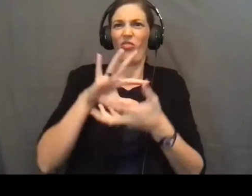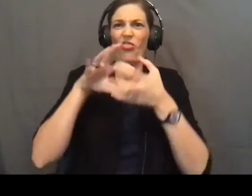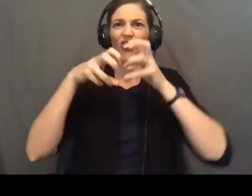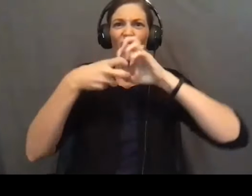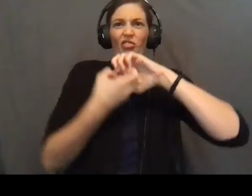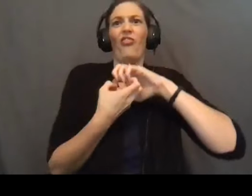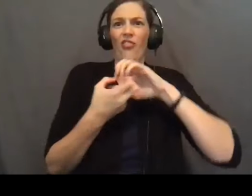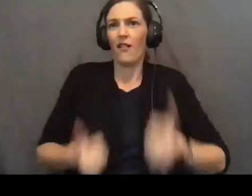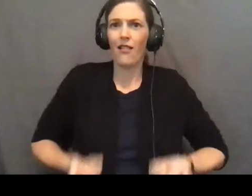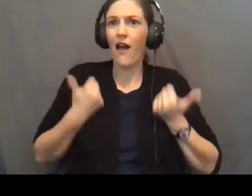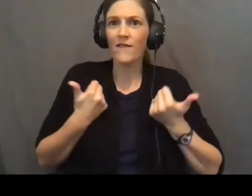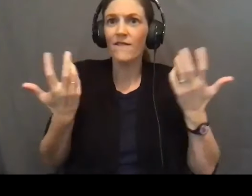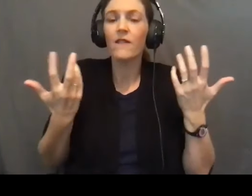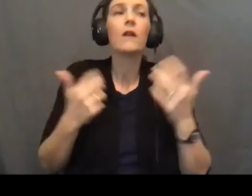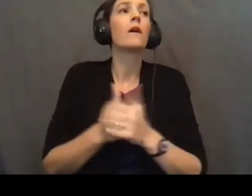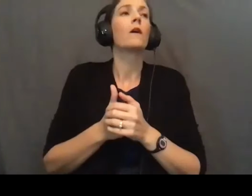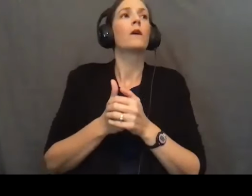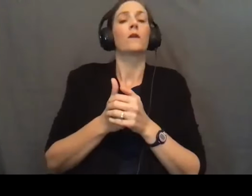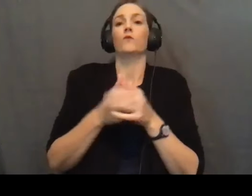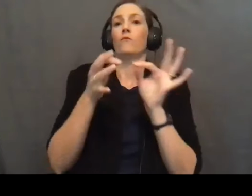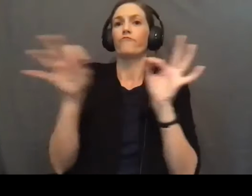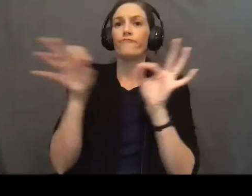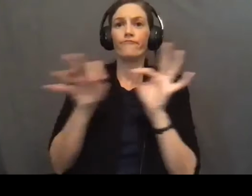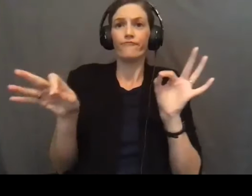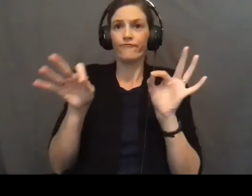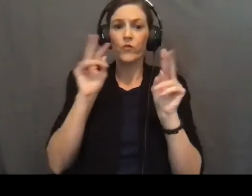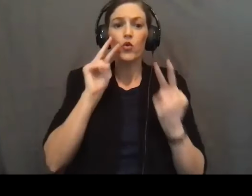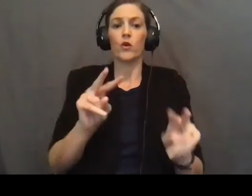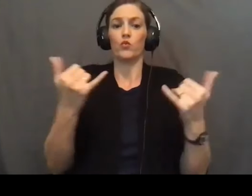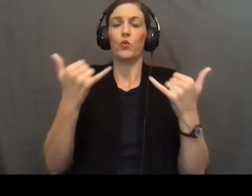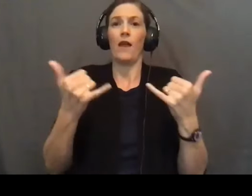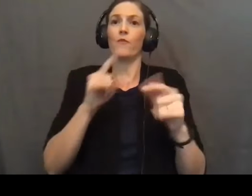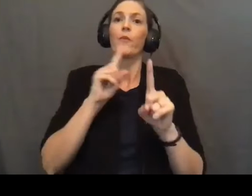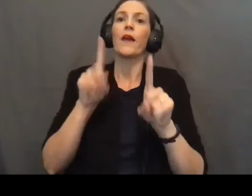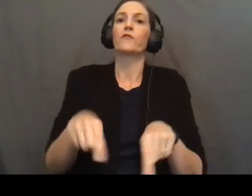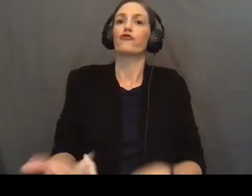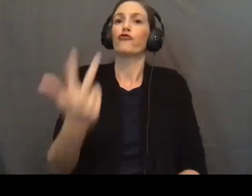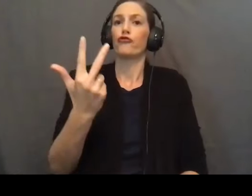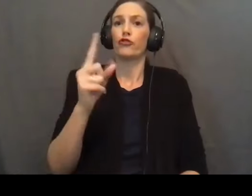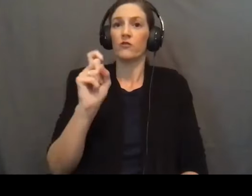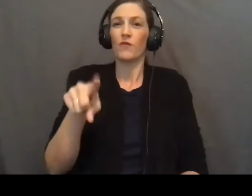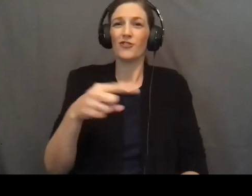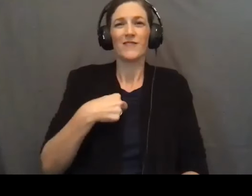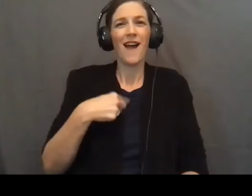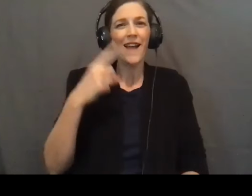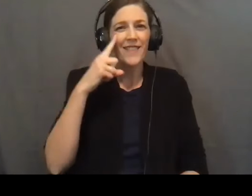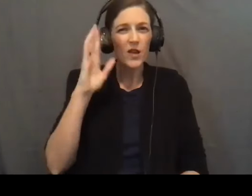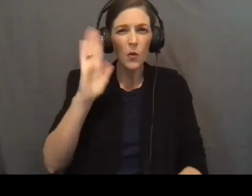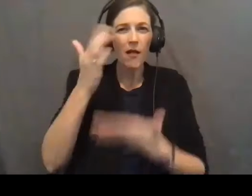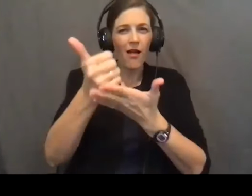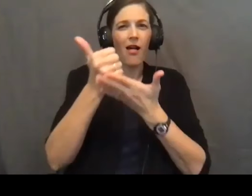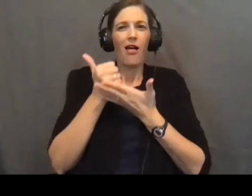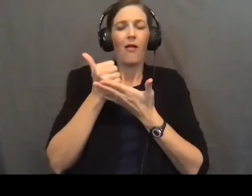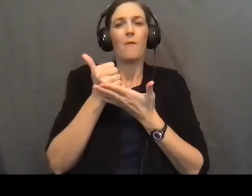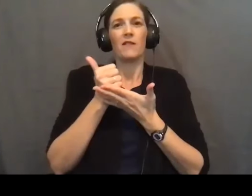sort of life? And so the passage we're going to look at today is going to answer three questions for us that I think will help us walk